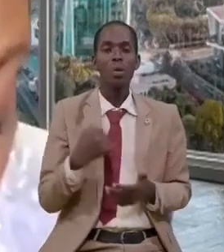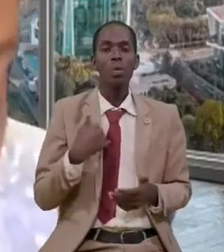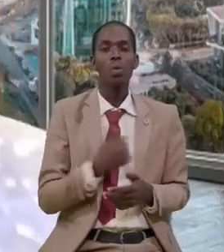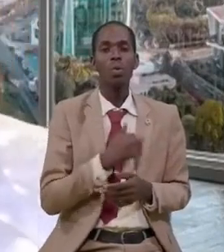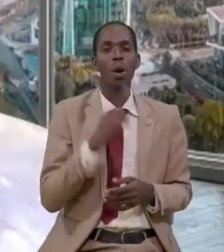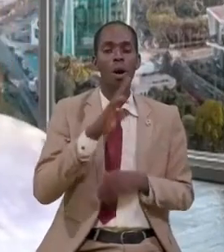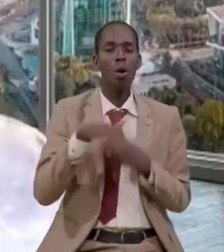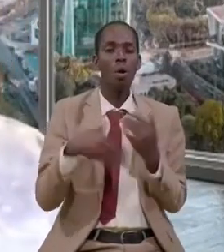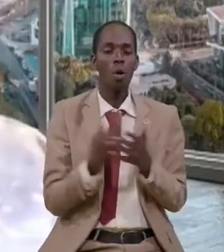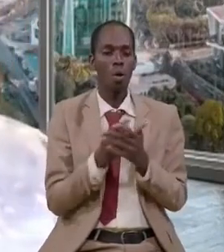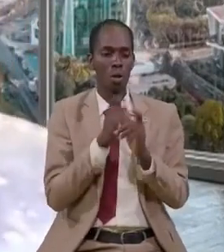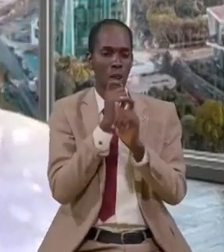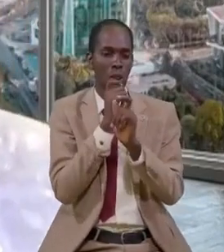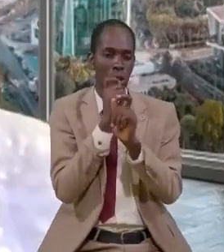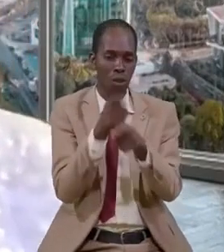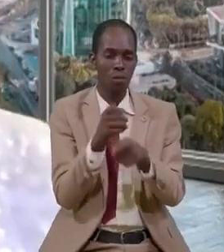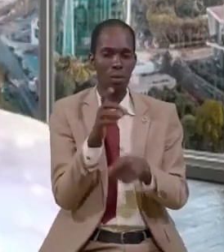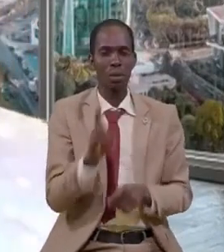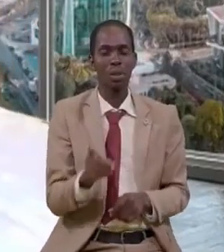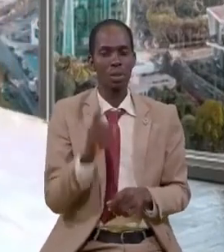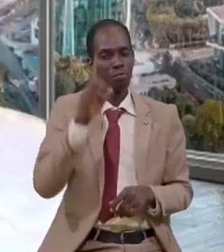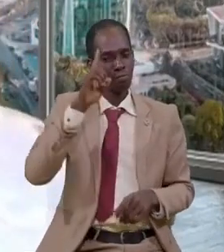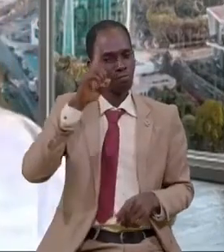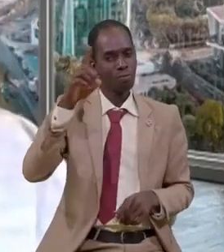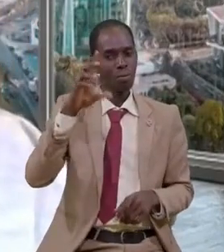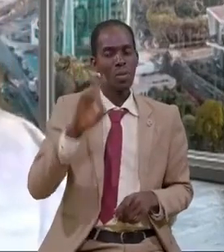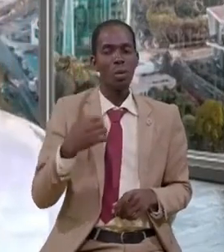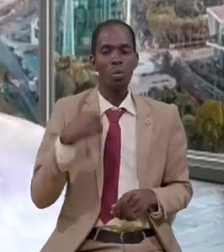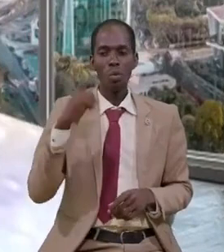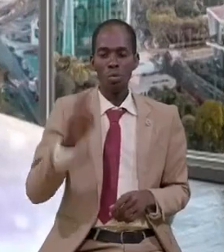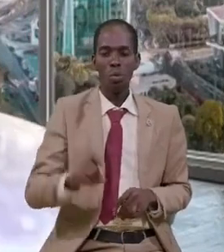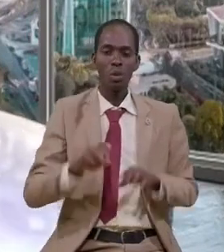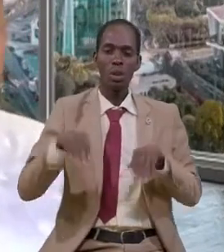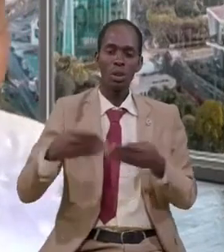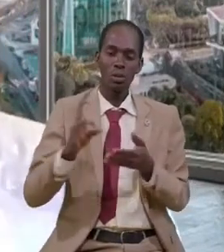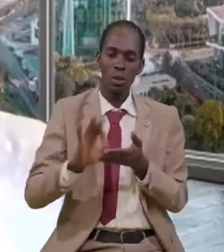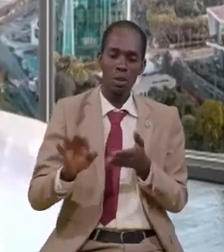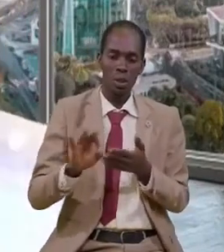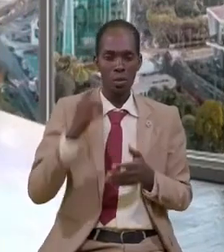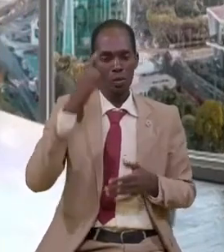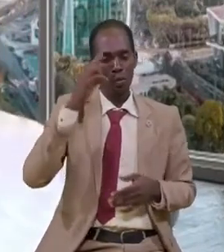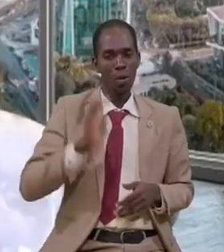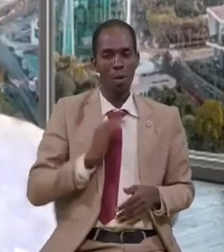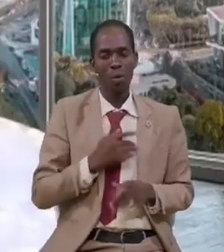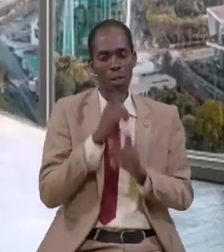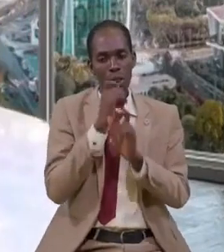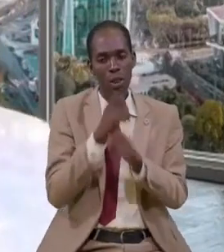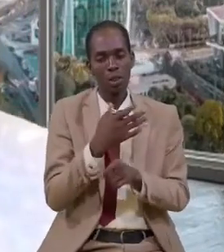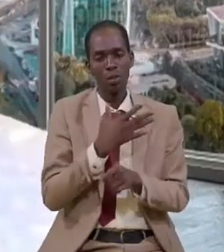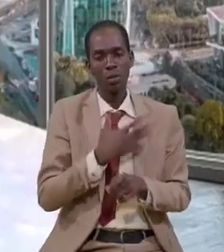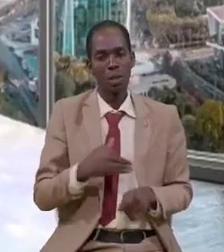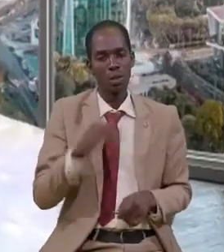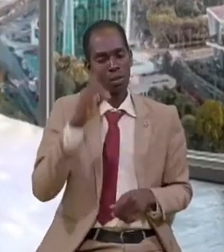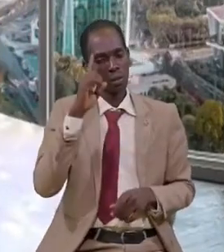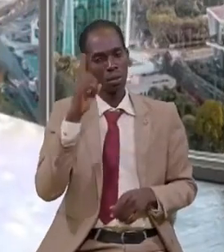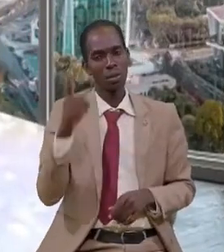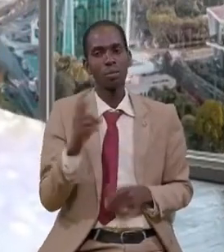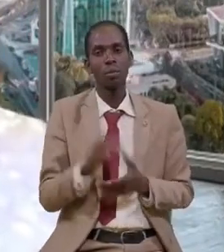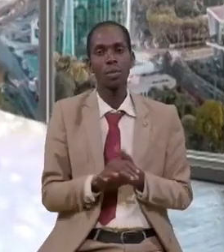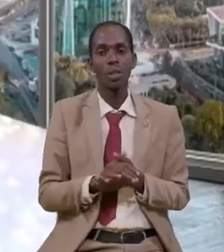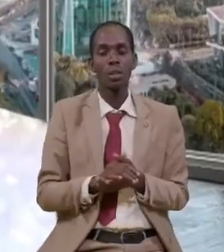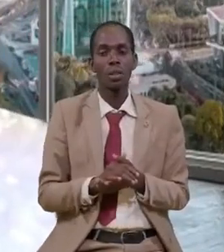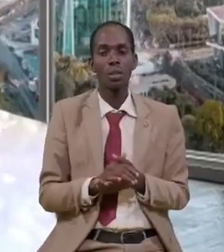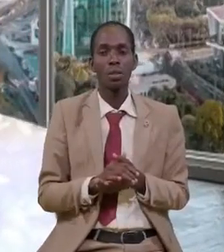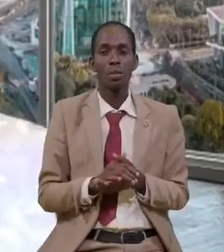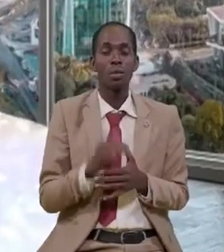our gifting, and also we can provide benefits to our generation. Finally, we